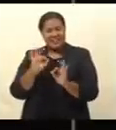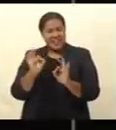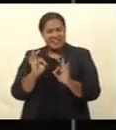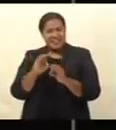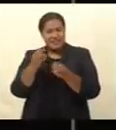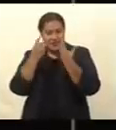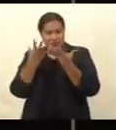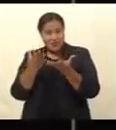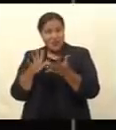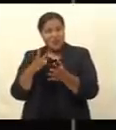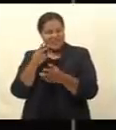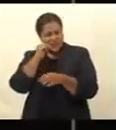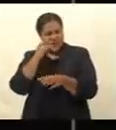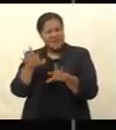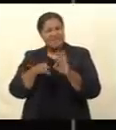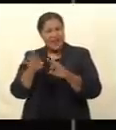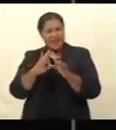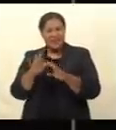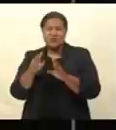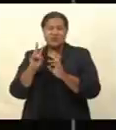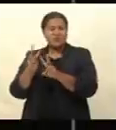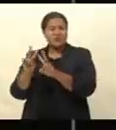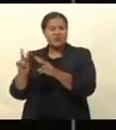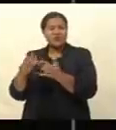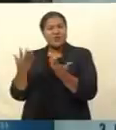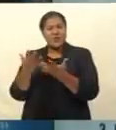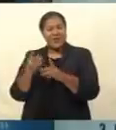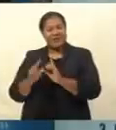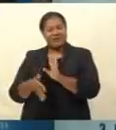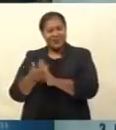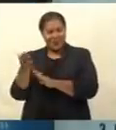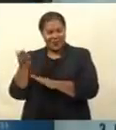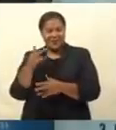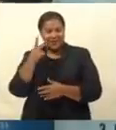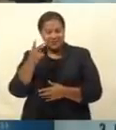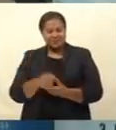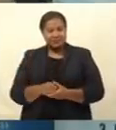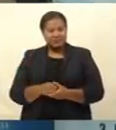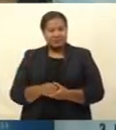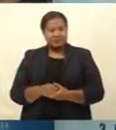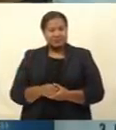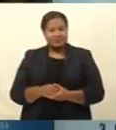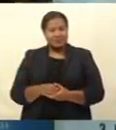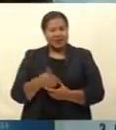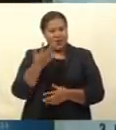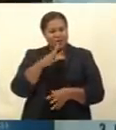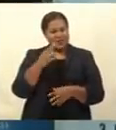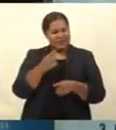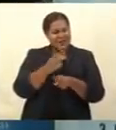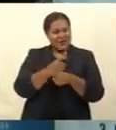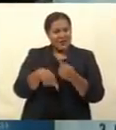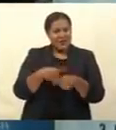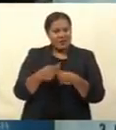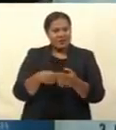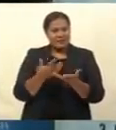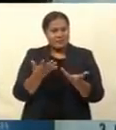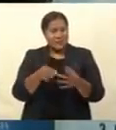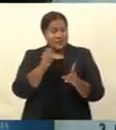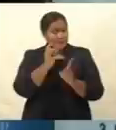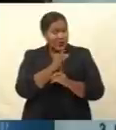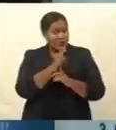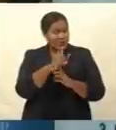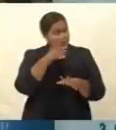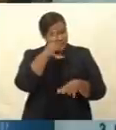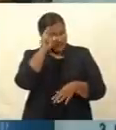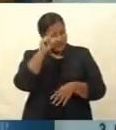implication on their existing plan of contact tracing. I've spoken before on the life or death importance of Fijians of all